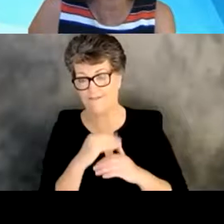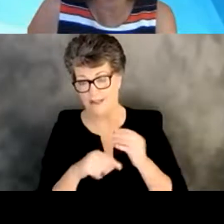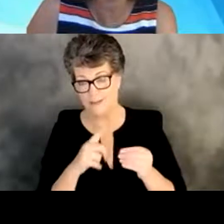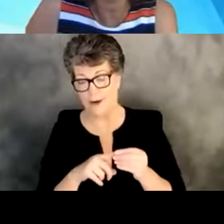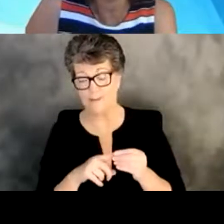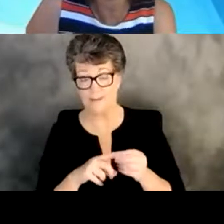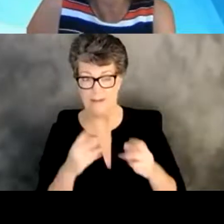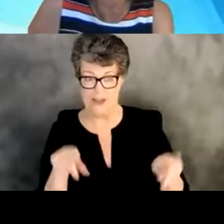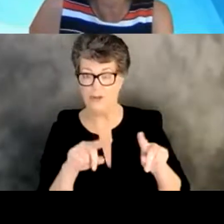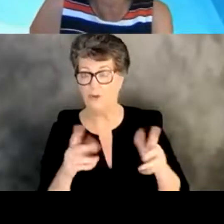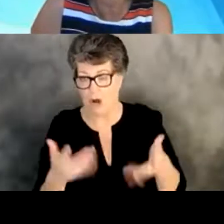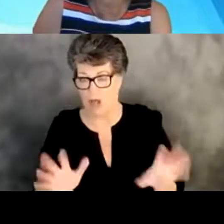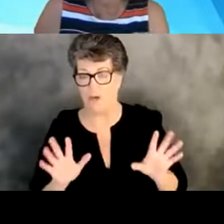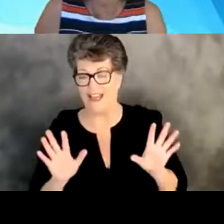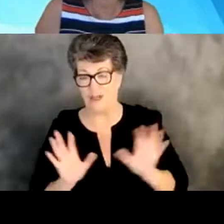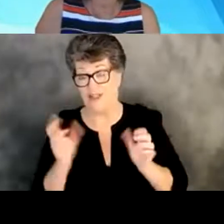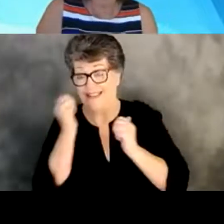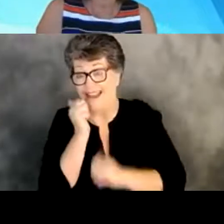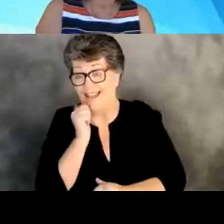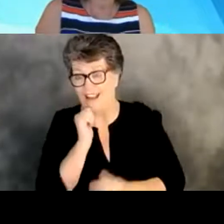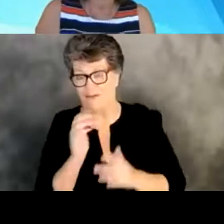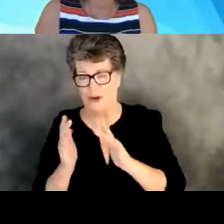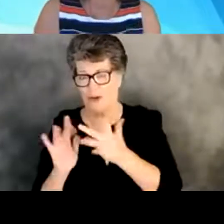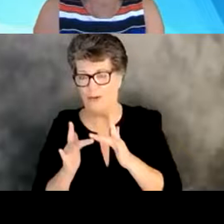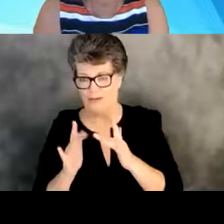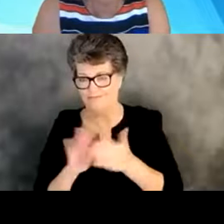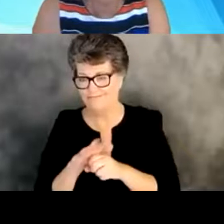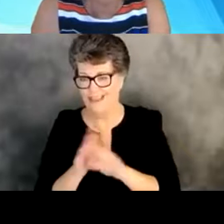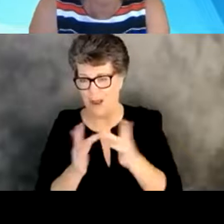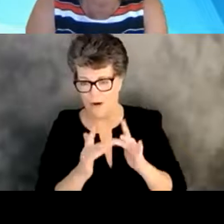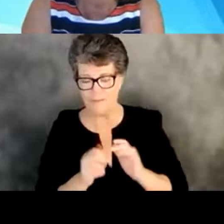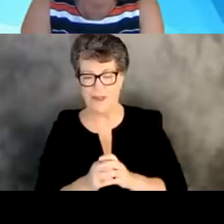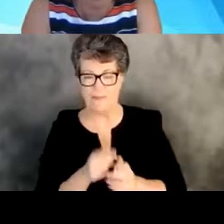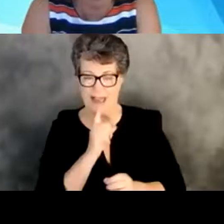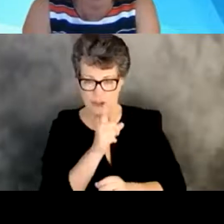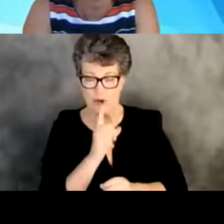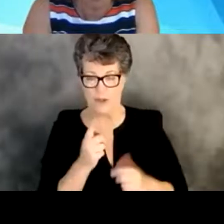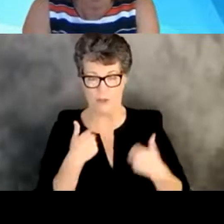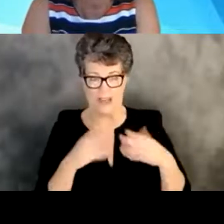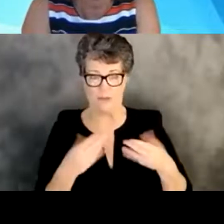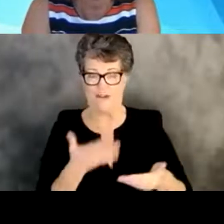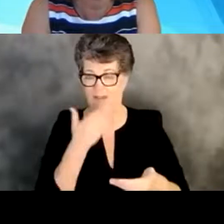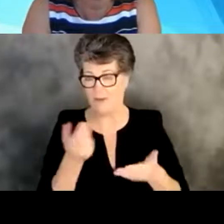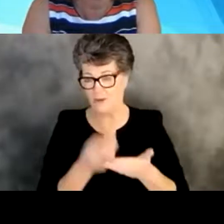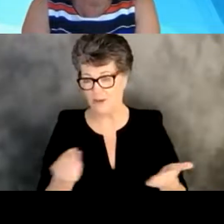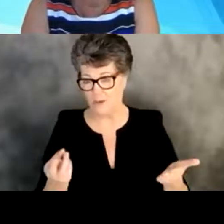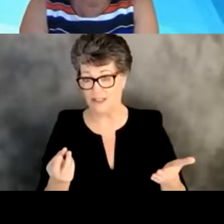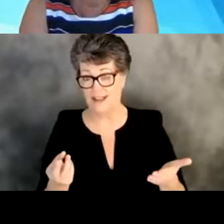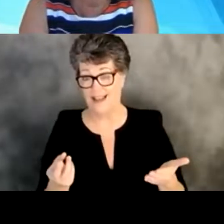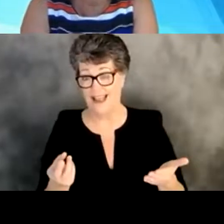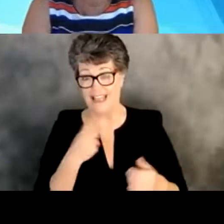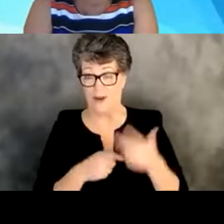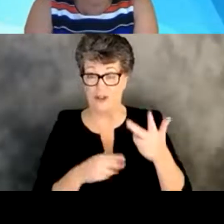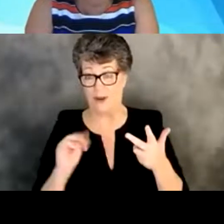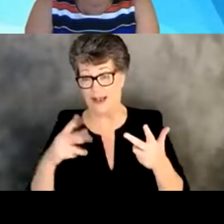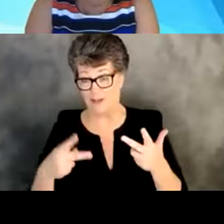of you are doing this daily with your local network. So I want to make sure we're being the best resource we can, so that, as I always say, I think there's 3 master